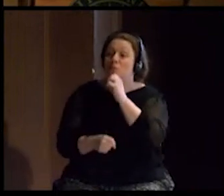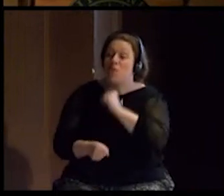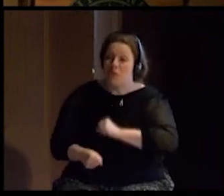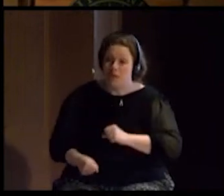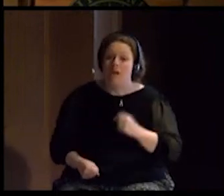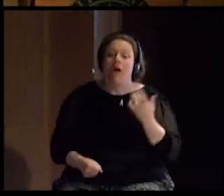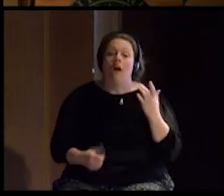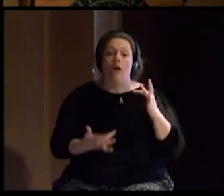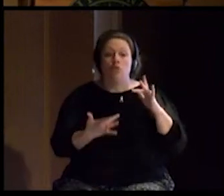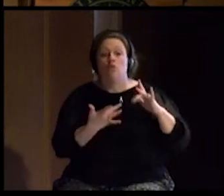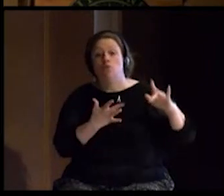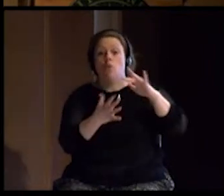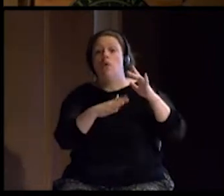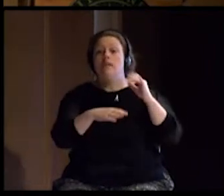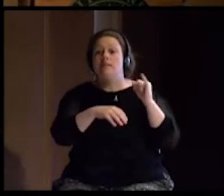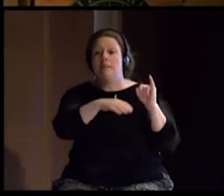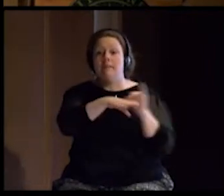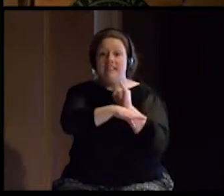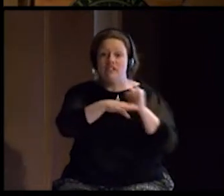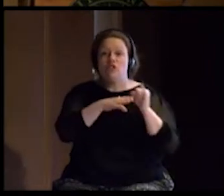is the biggest industry on island.